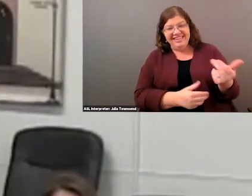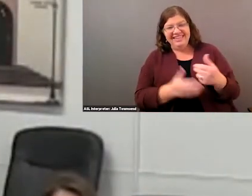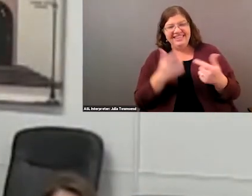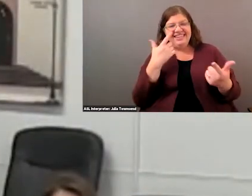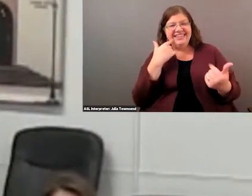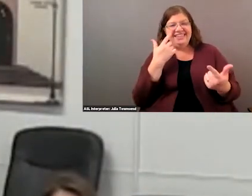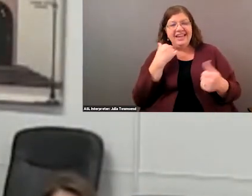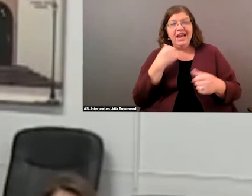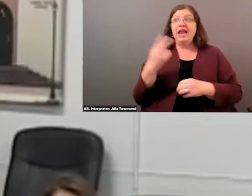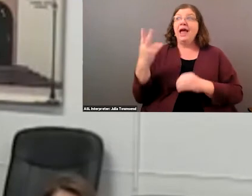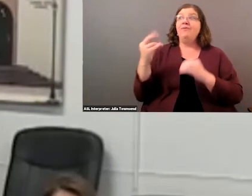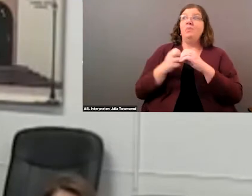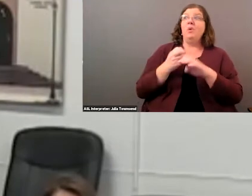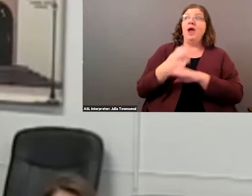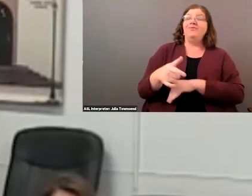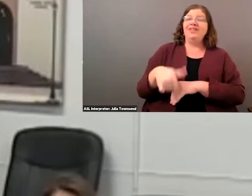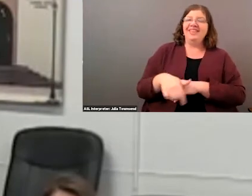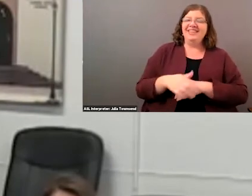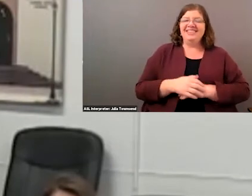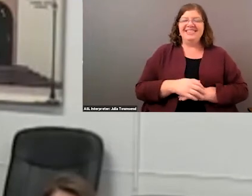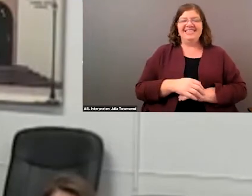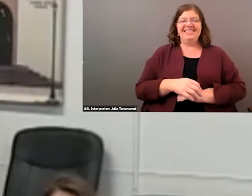is really about